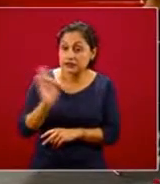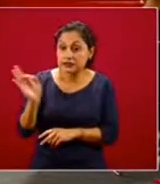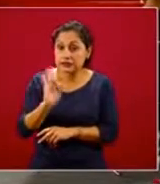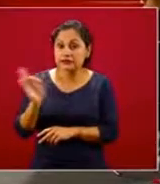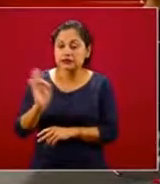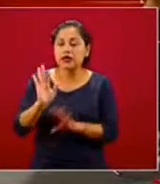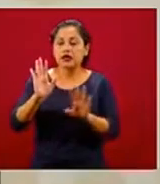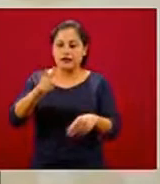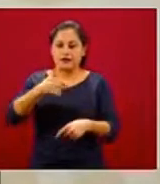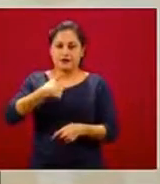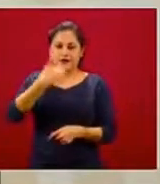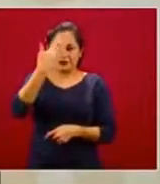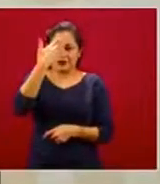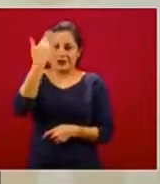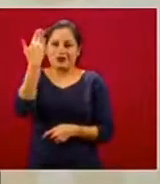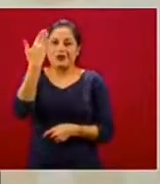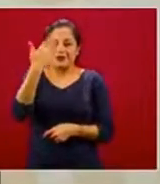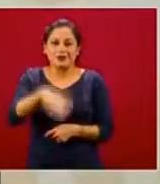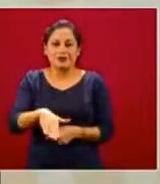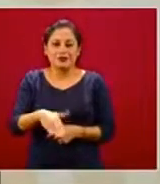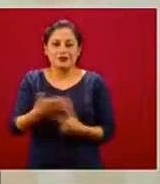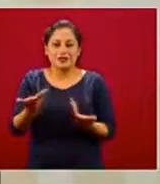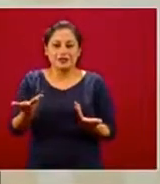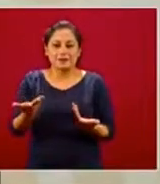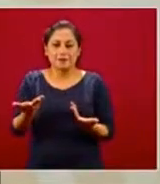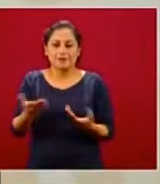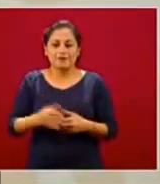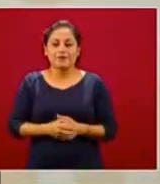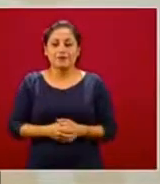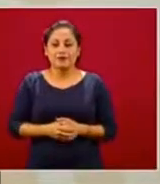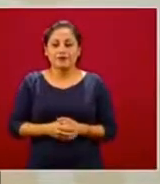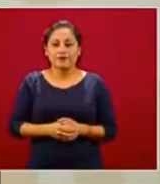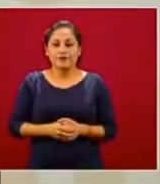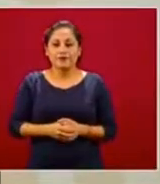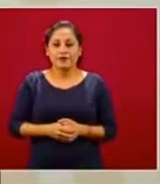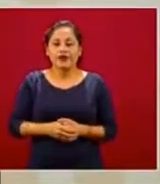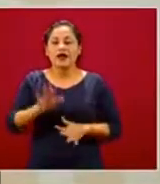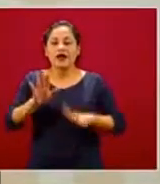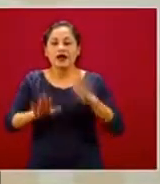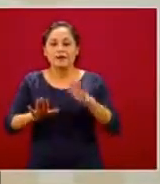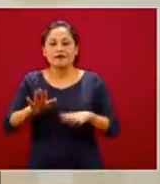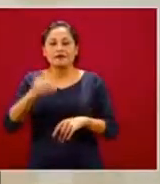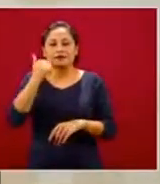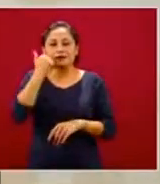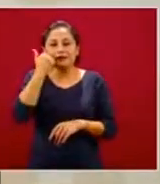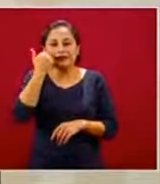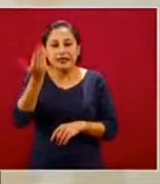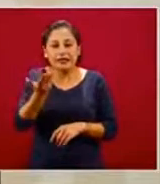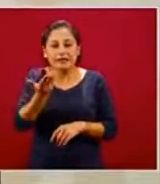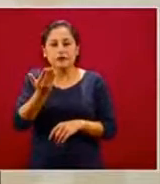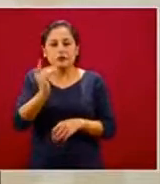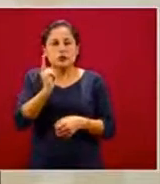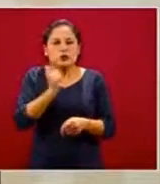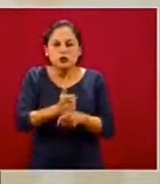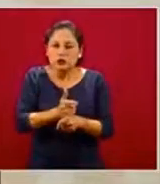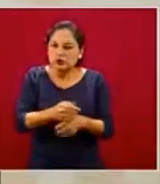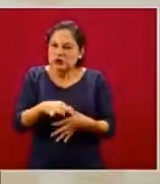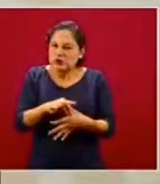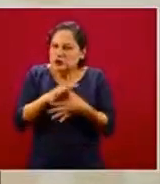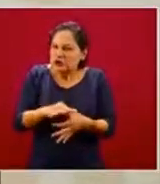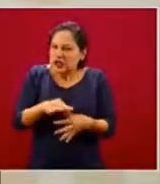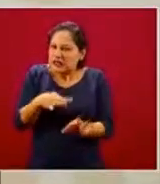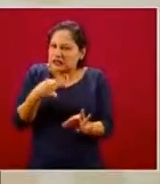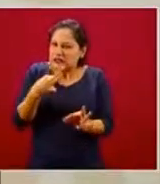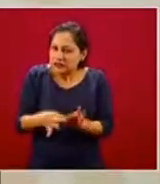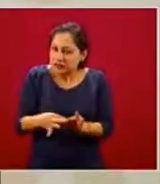that a lot of times in the public opinion, there's always a desire to want to find that crystal ball and see what's